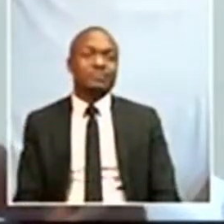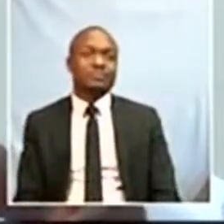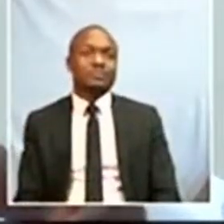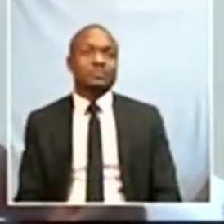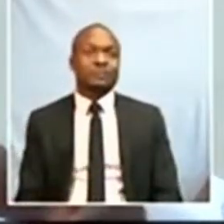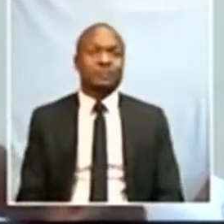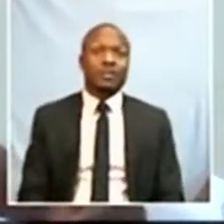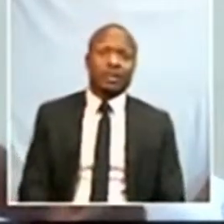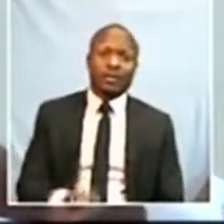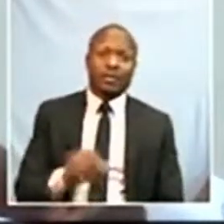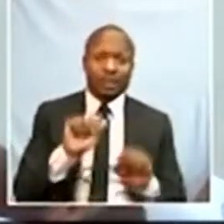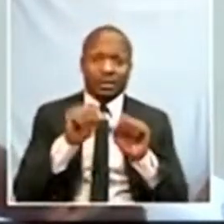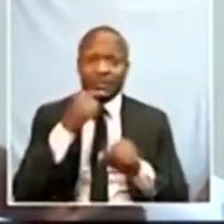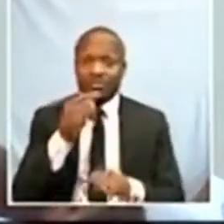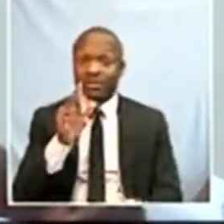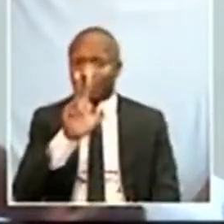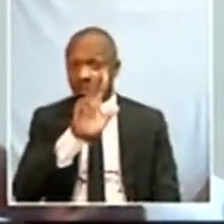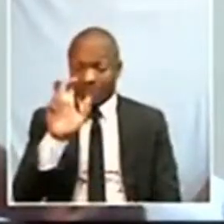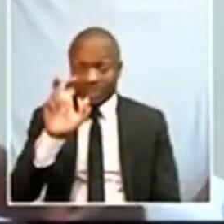Would you say